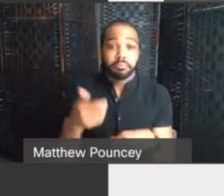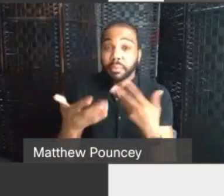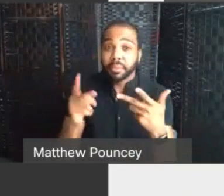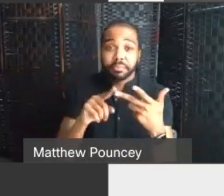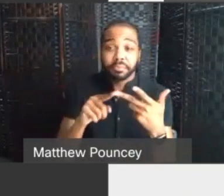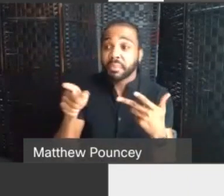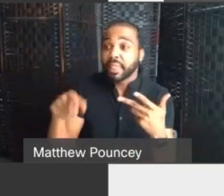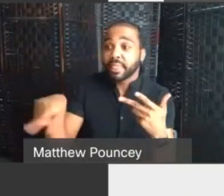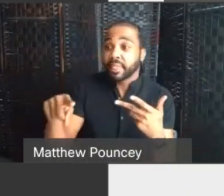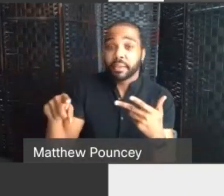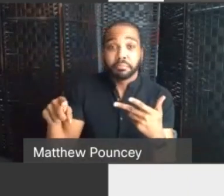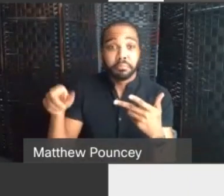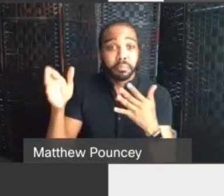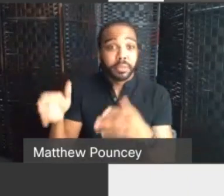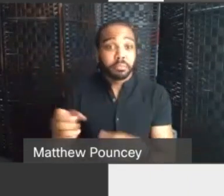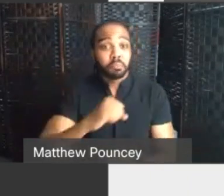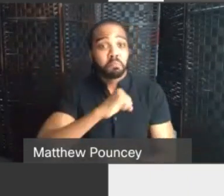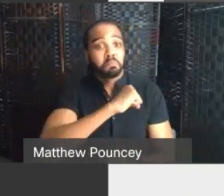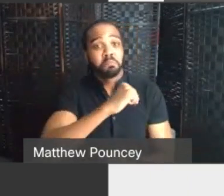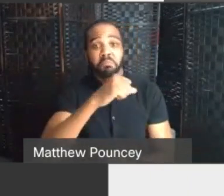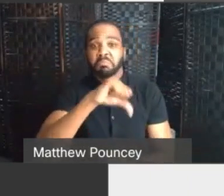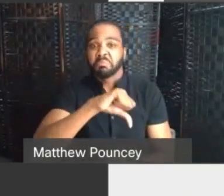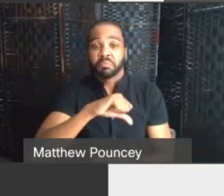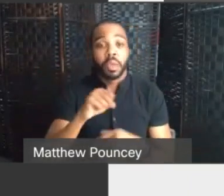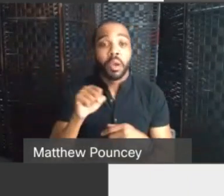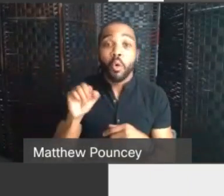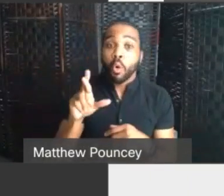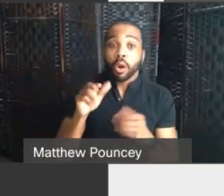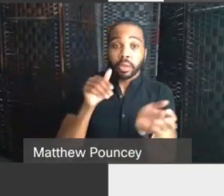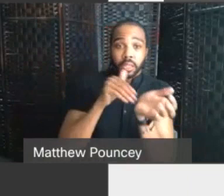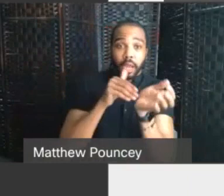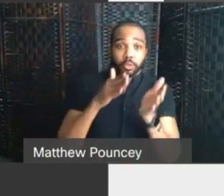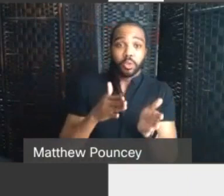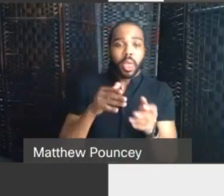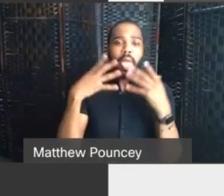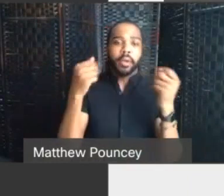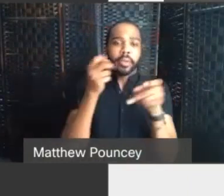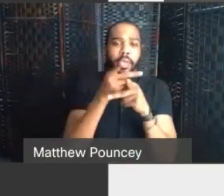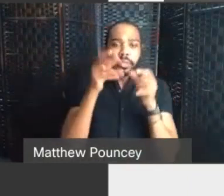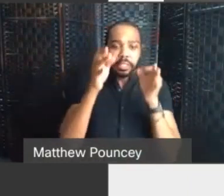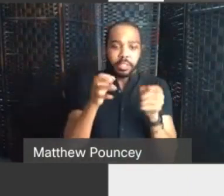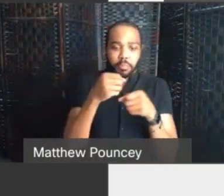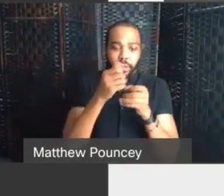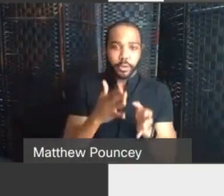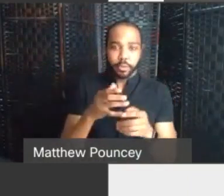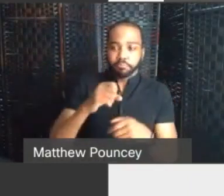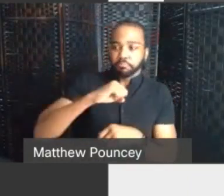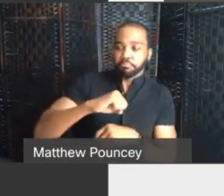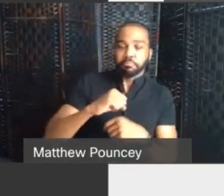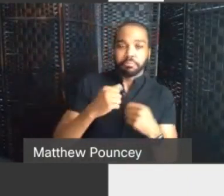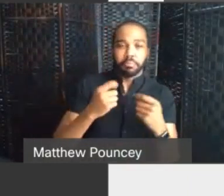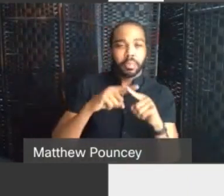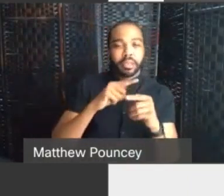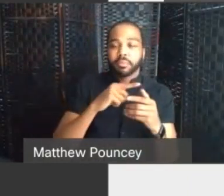were opposed or that a healthcare decision maker was opposed. But we need to understand what those reasons are and